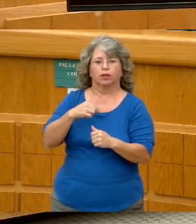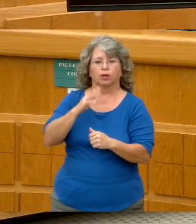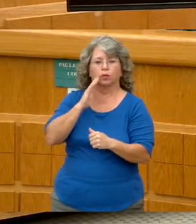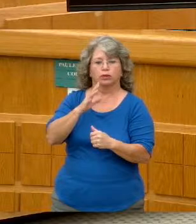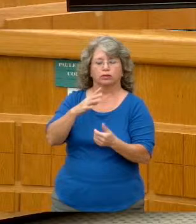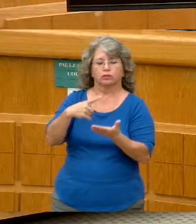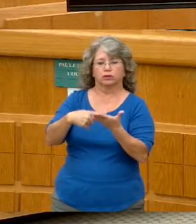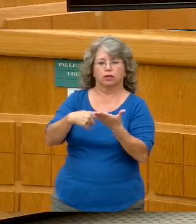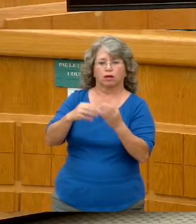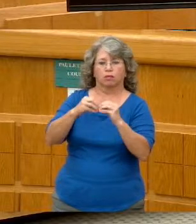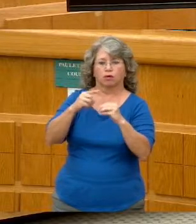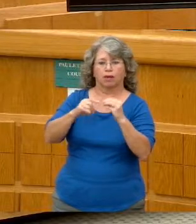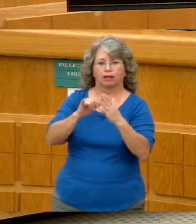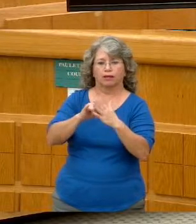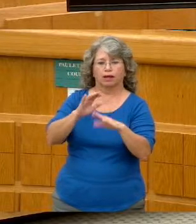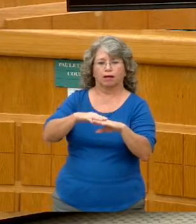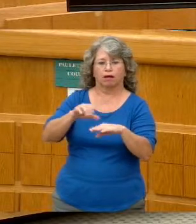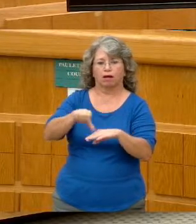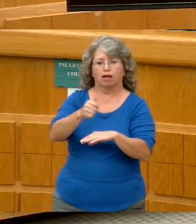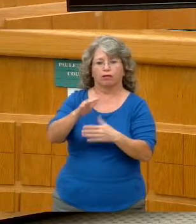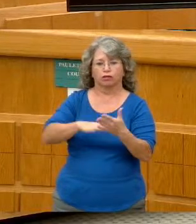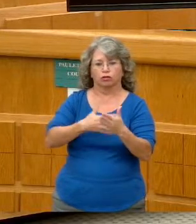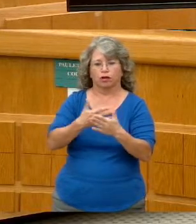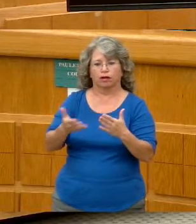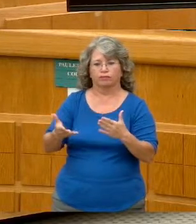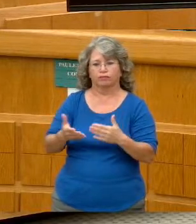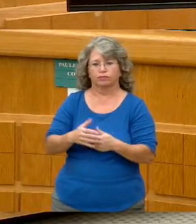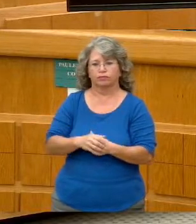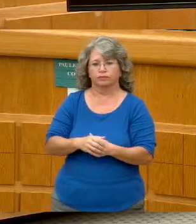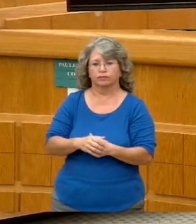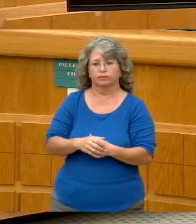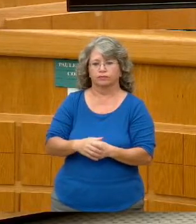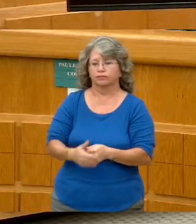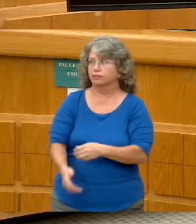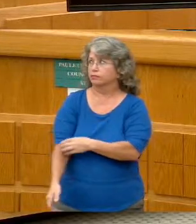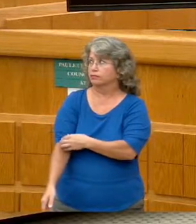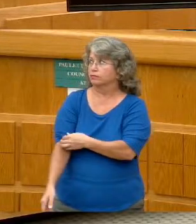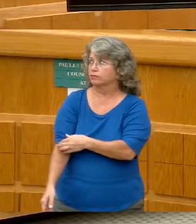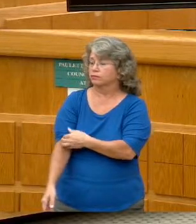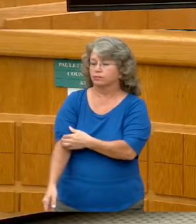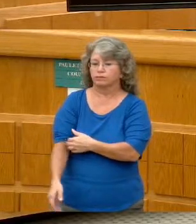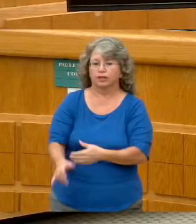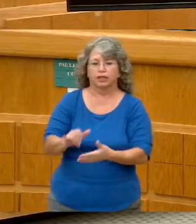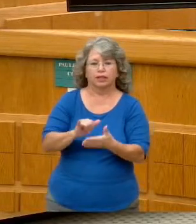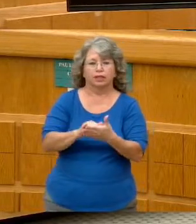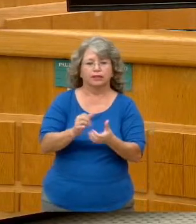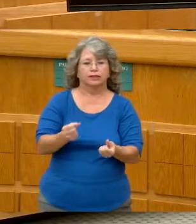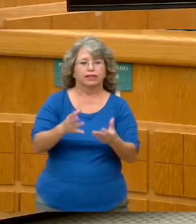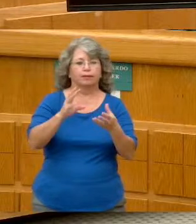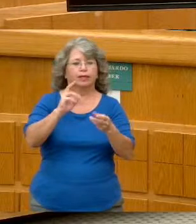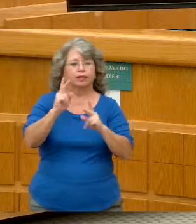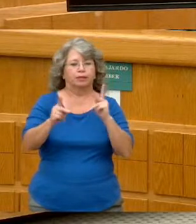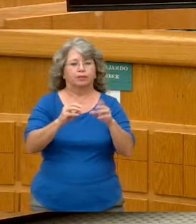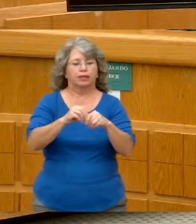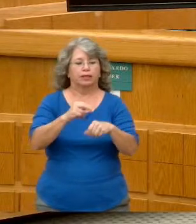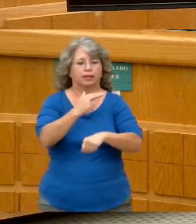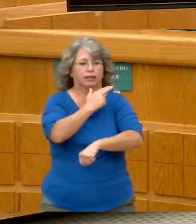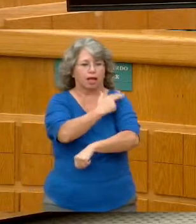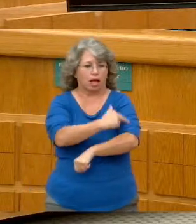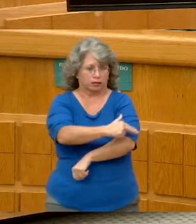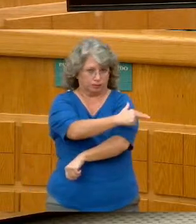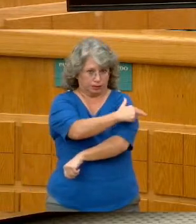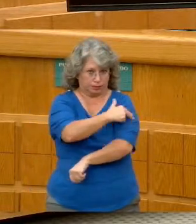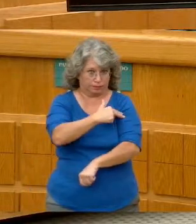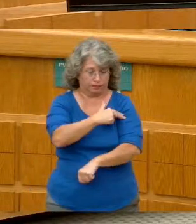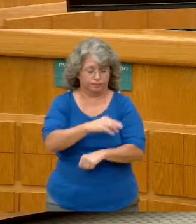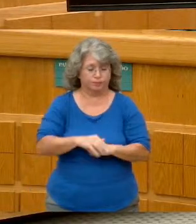about deaths on the other graph. Next slide. So this is the hospitalization graph.